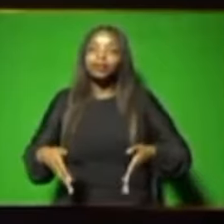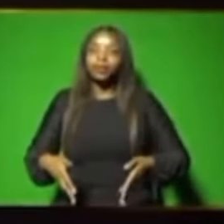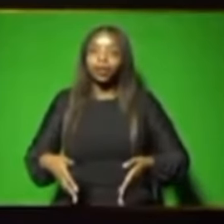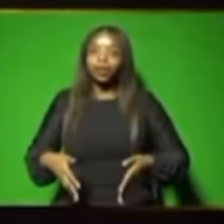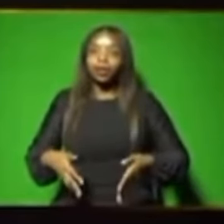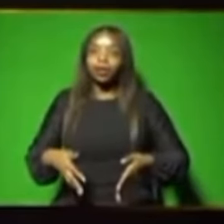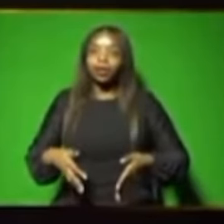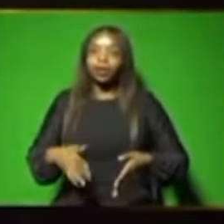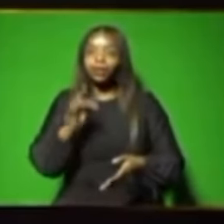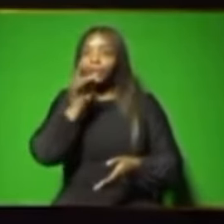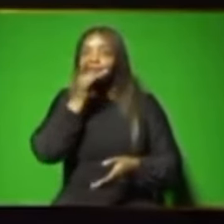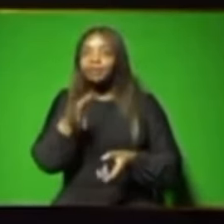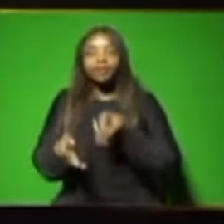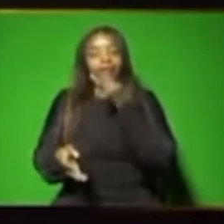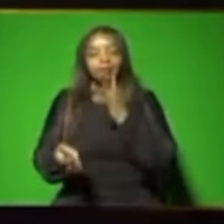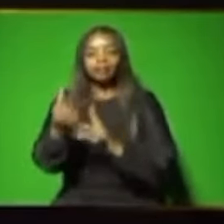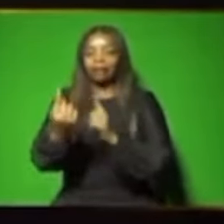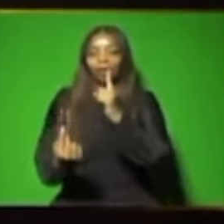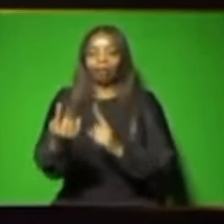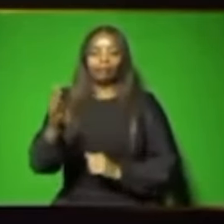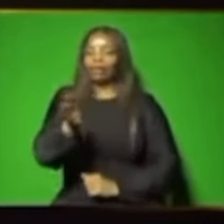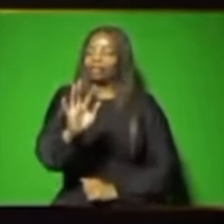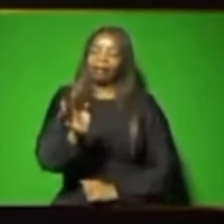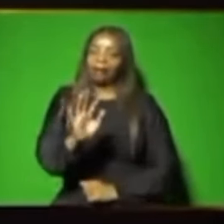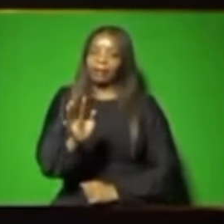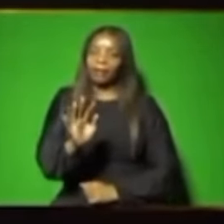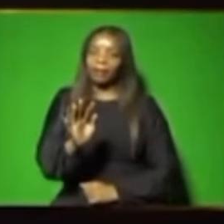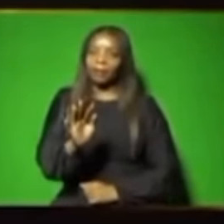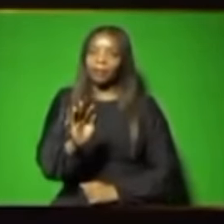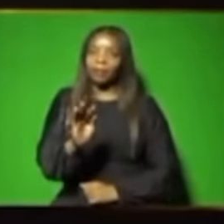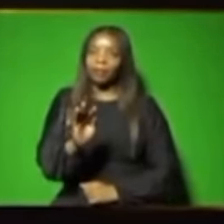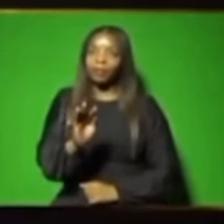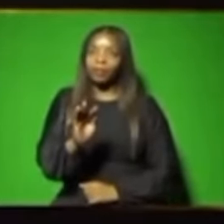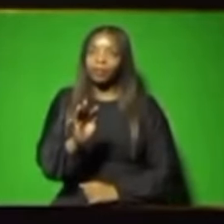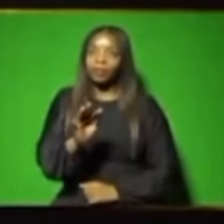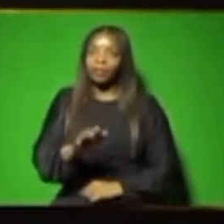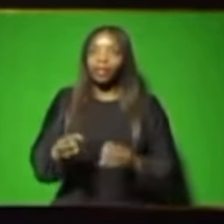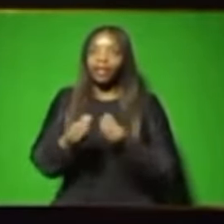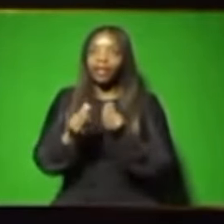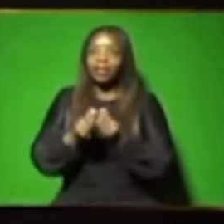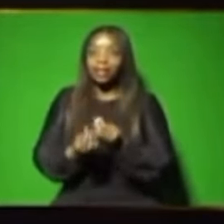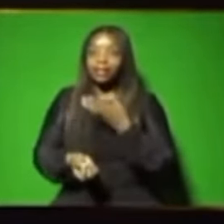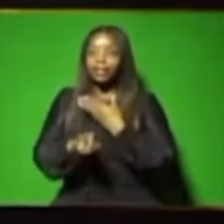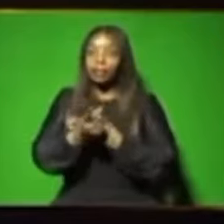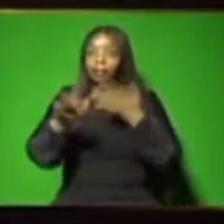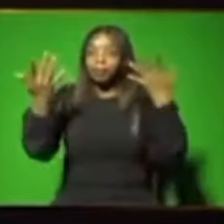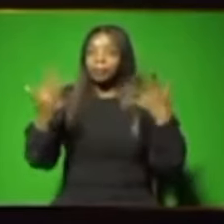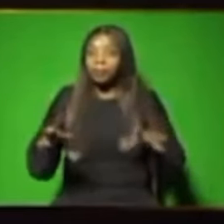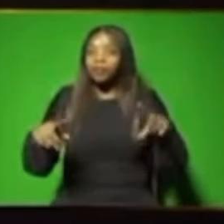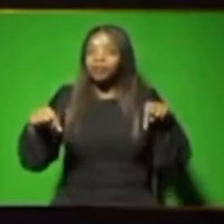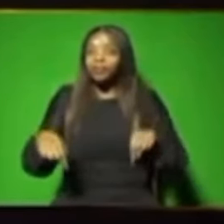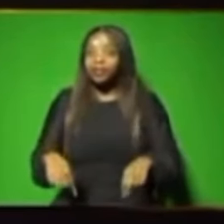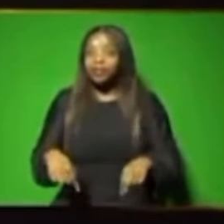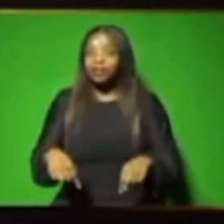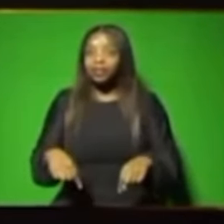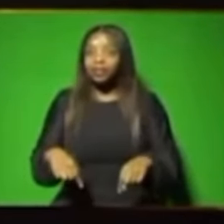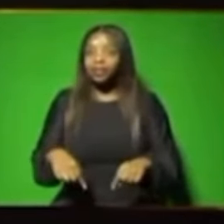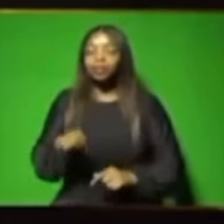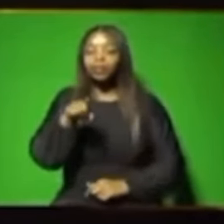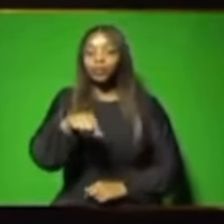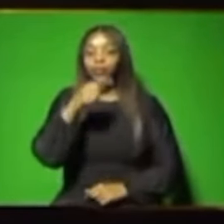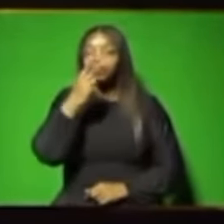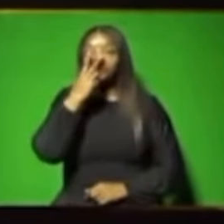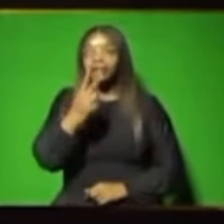isa lushaka lwashu phanḓa. Hezwi zwe wa zwi amba hafha, ndo wana uri a zwi ngo fara